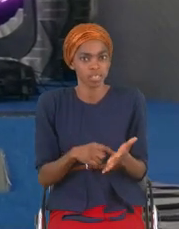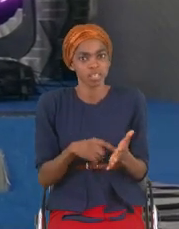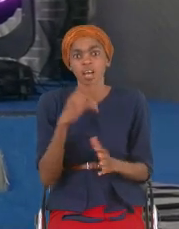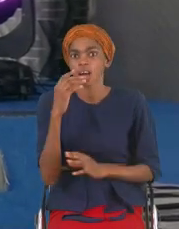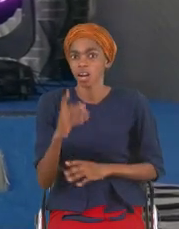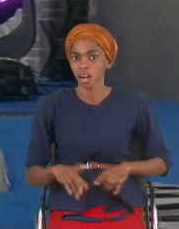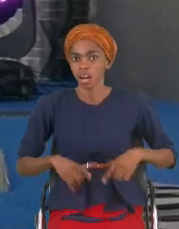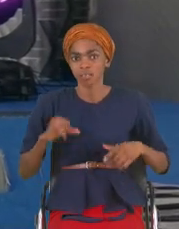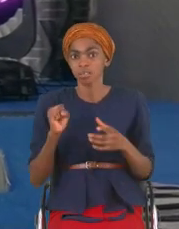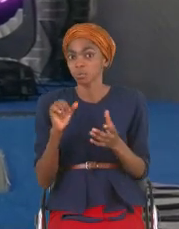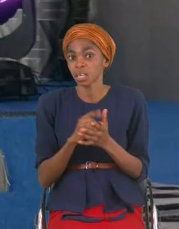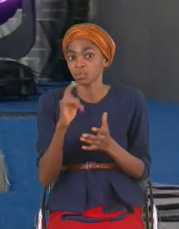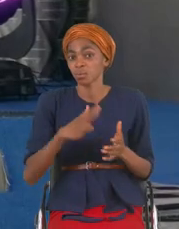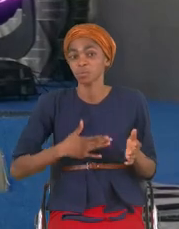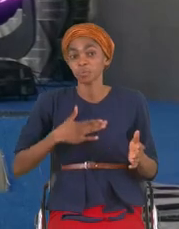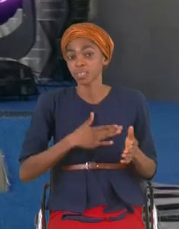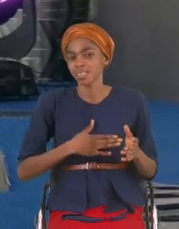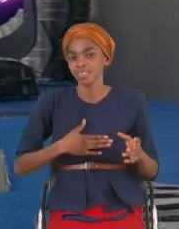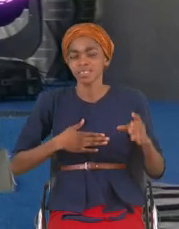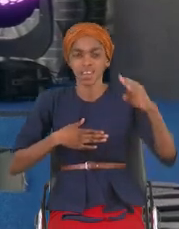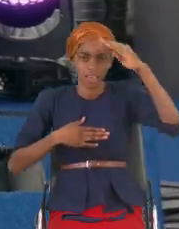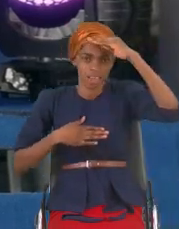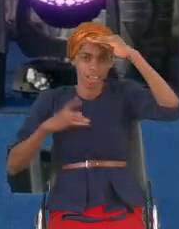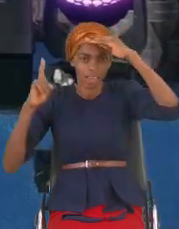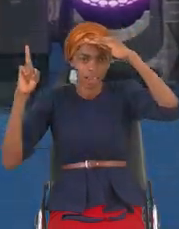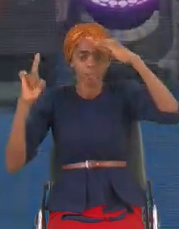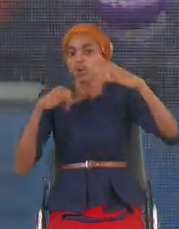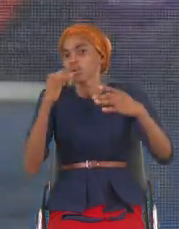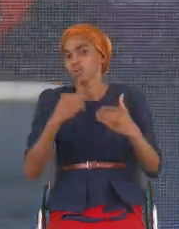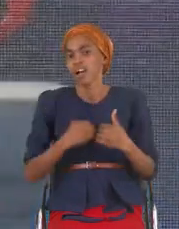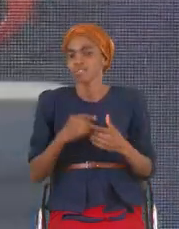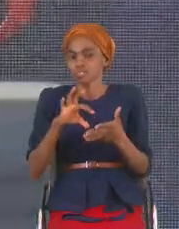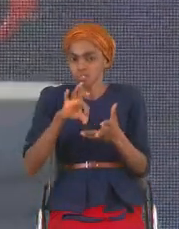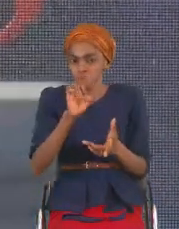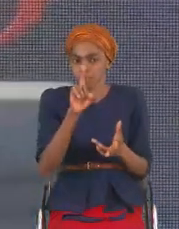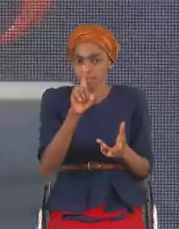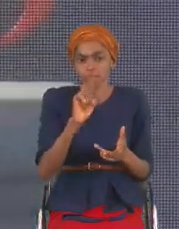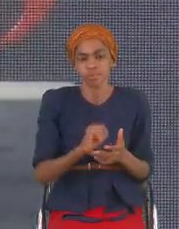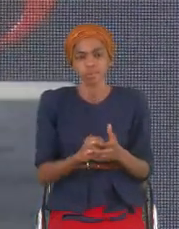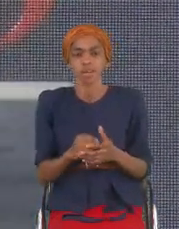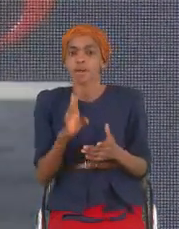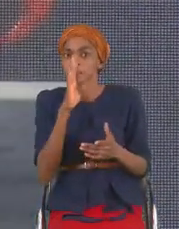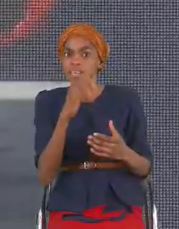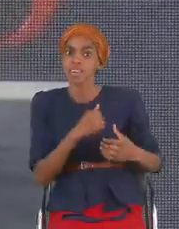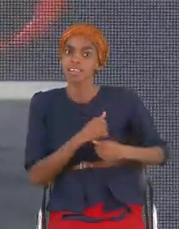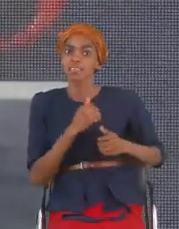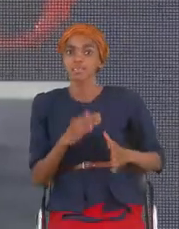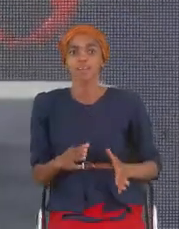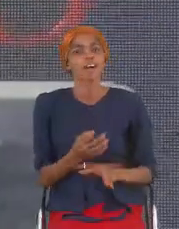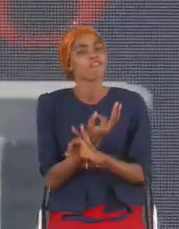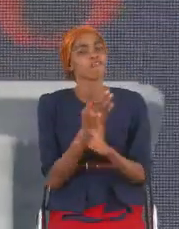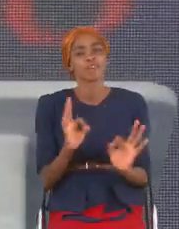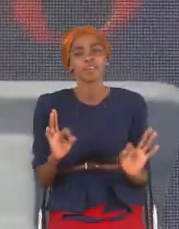you will please him who has chosen you to be a soldier. Freedom